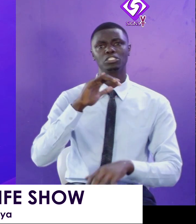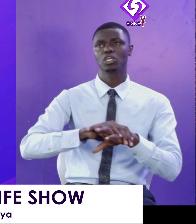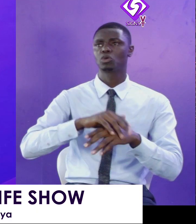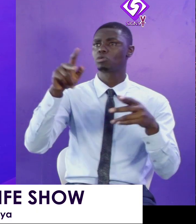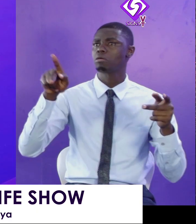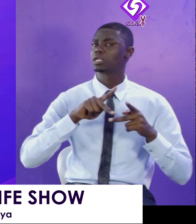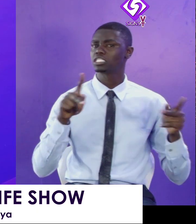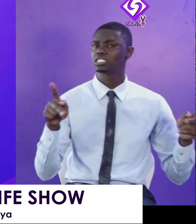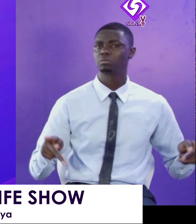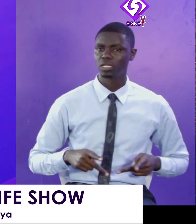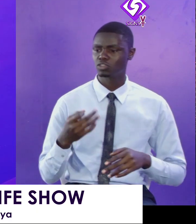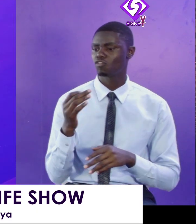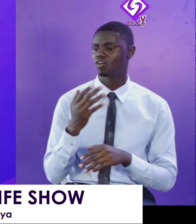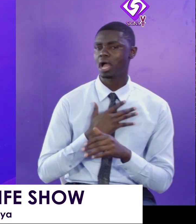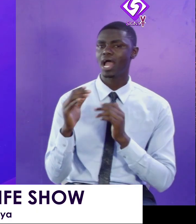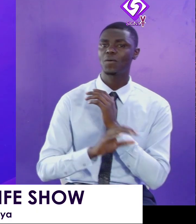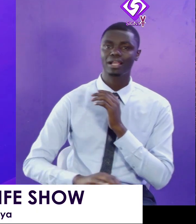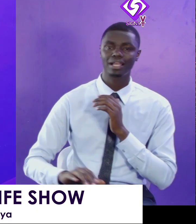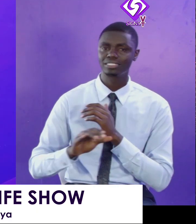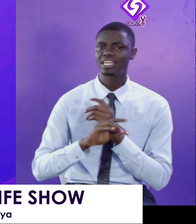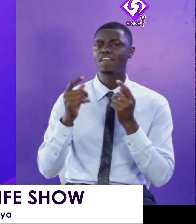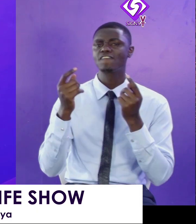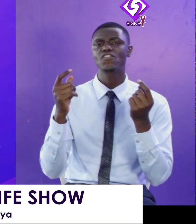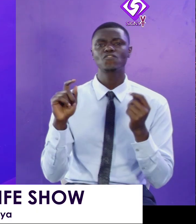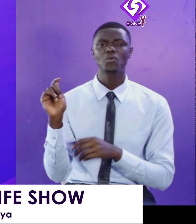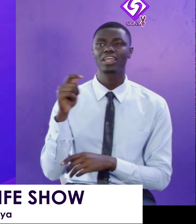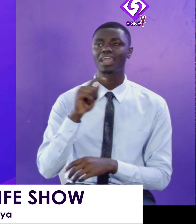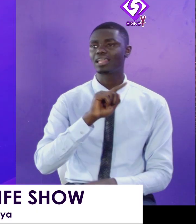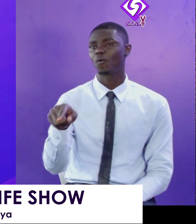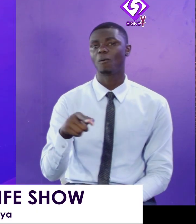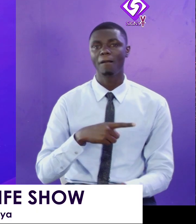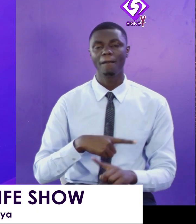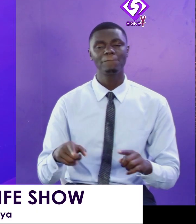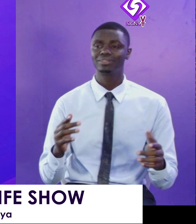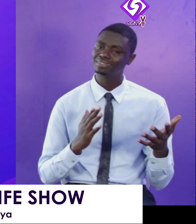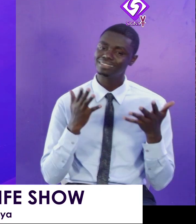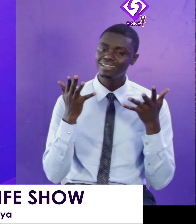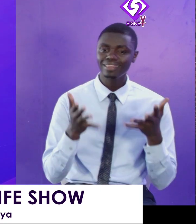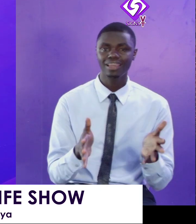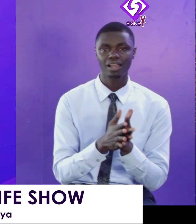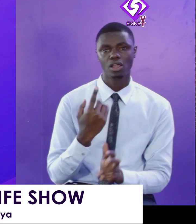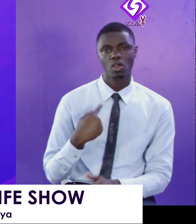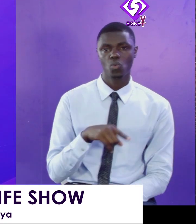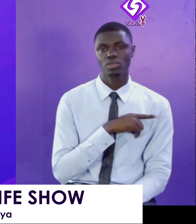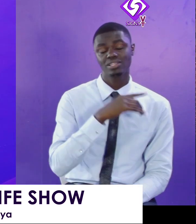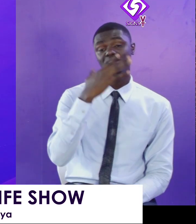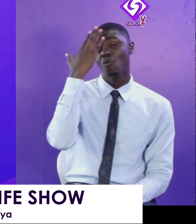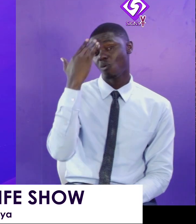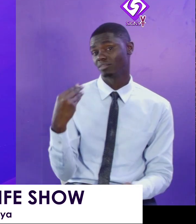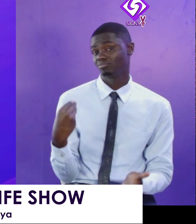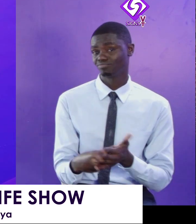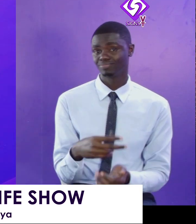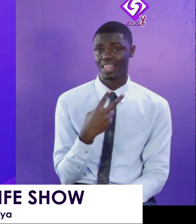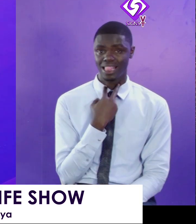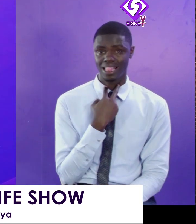sites of our country, and very few of us there. Yet it is right here with us. Because of financial reasons,